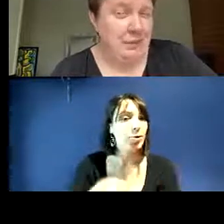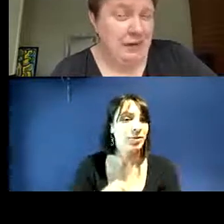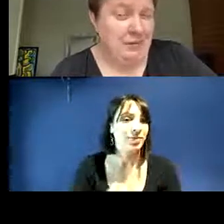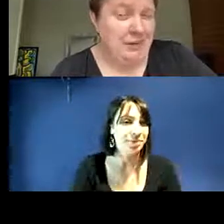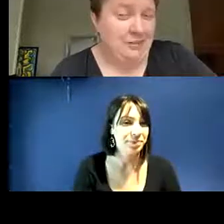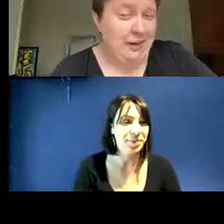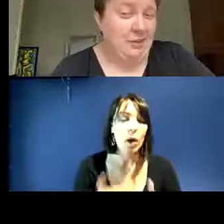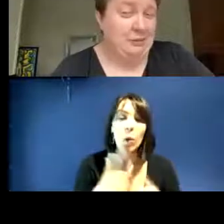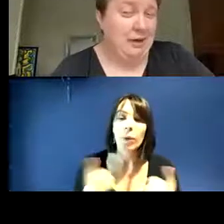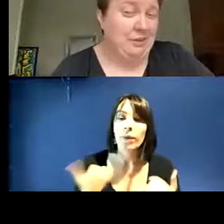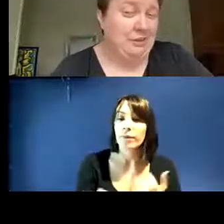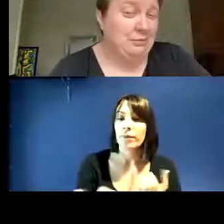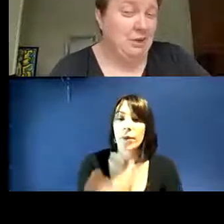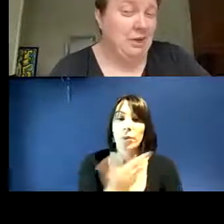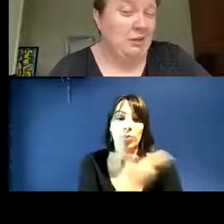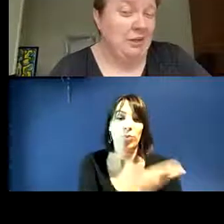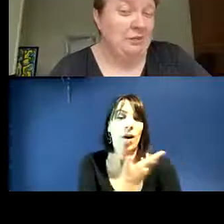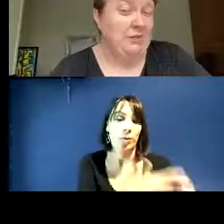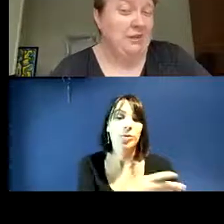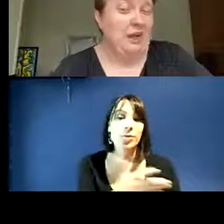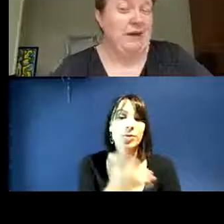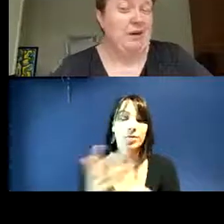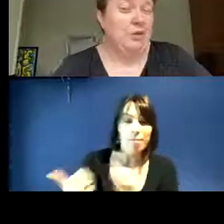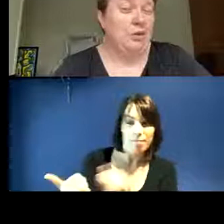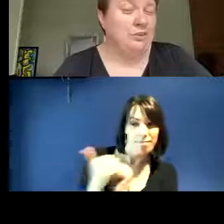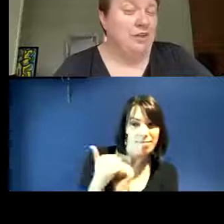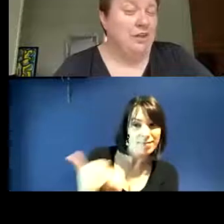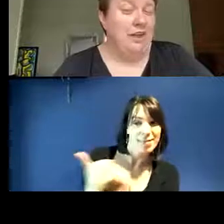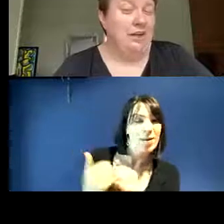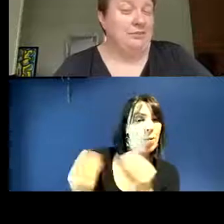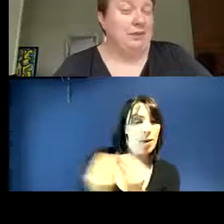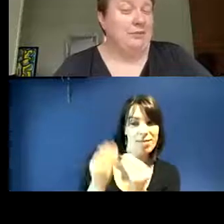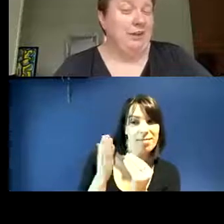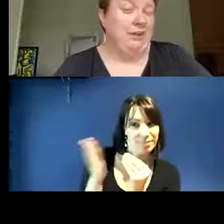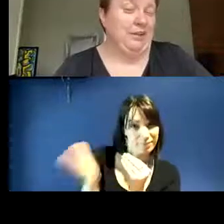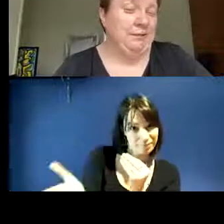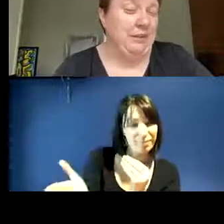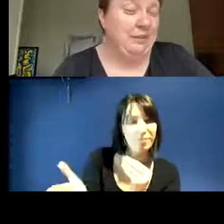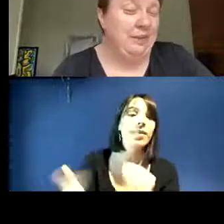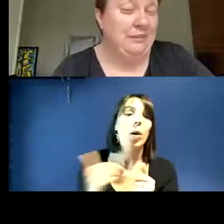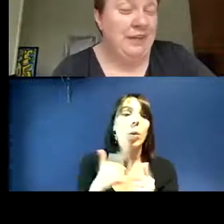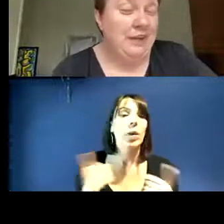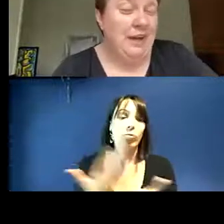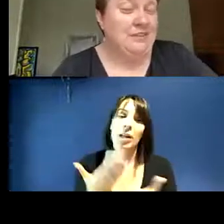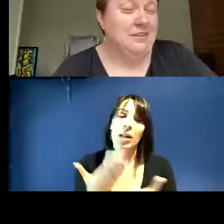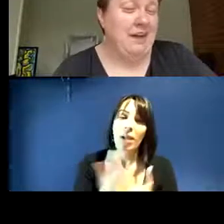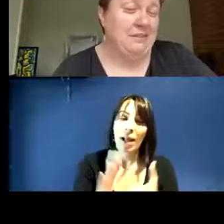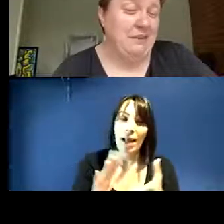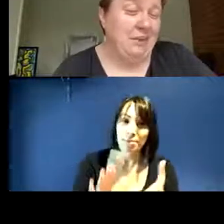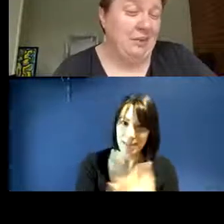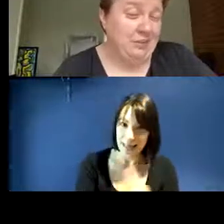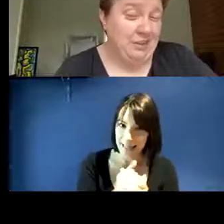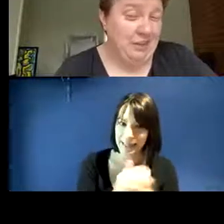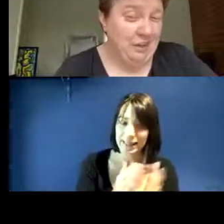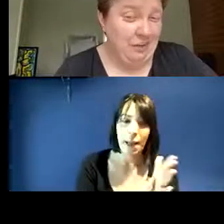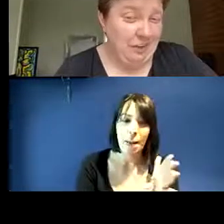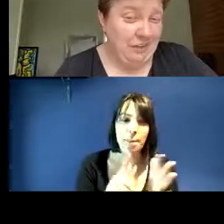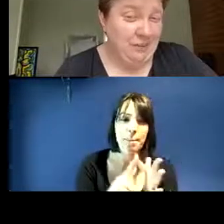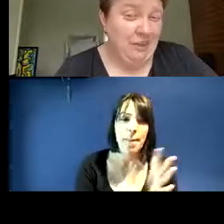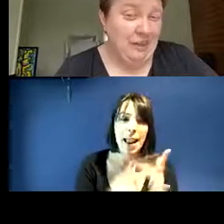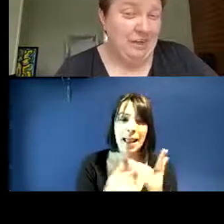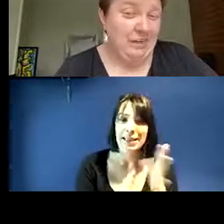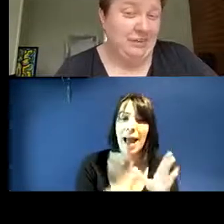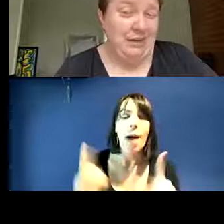really proud of our partnership work with Our Watch and really pleased that Melissa and our very own Jen